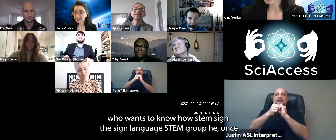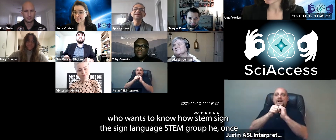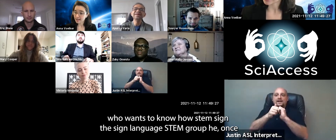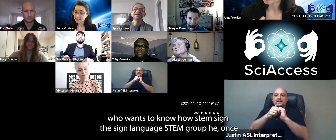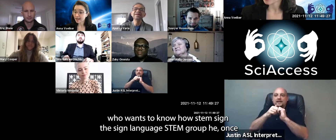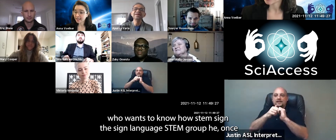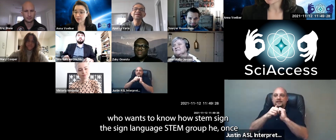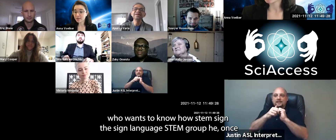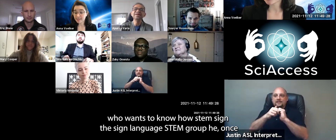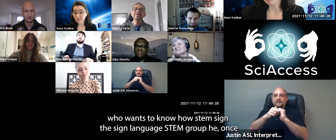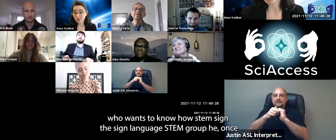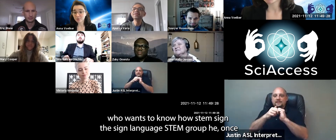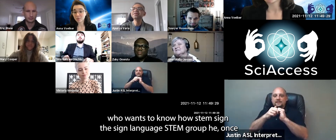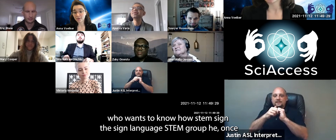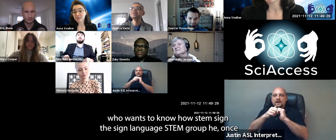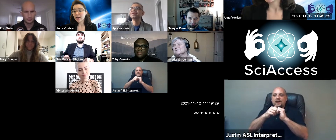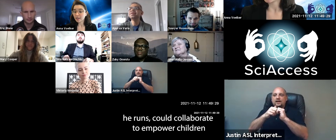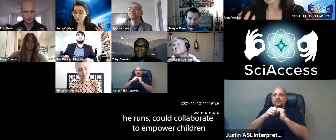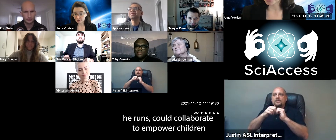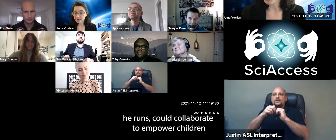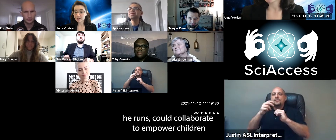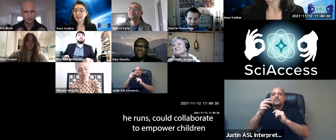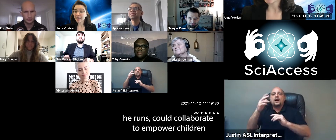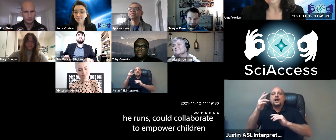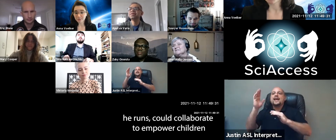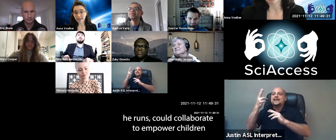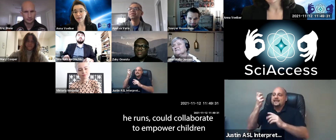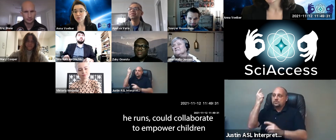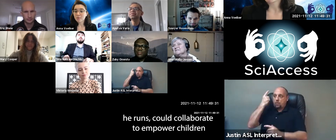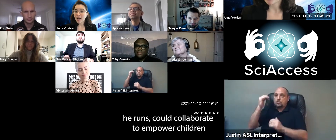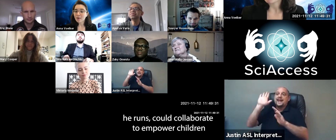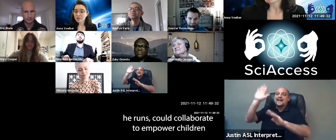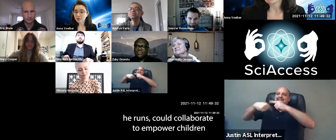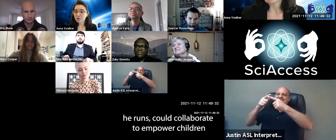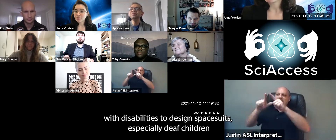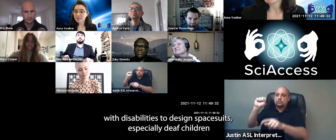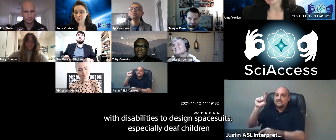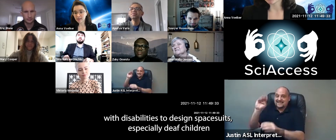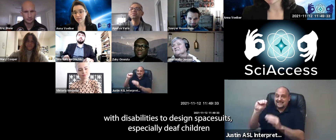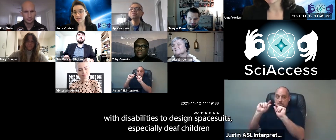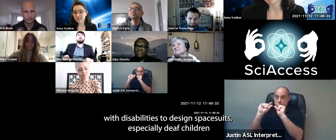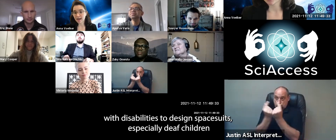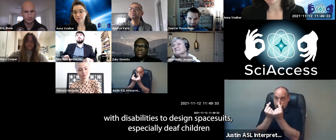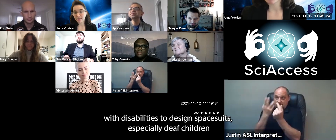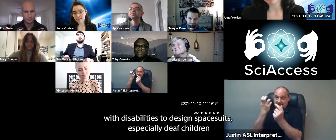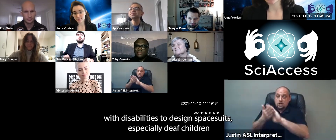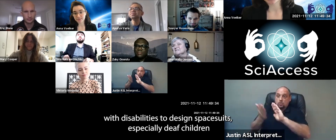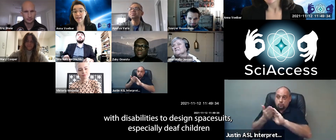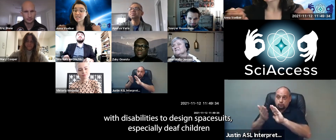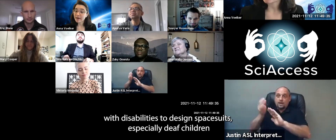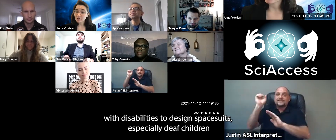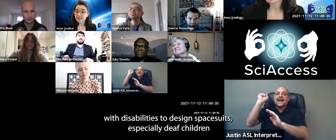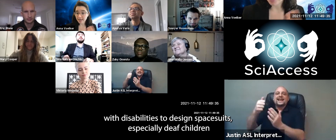the sign language STEM group he runs, could collaborate to empower children with disabilities to design